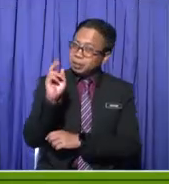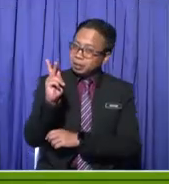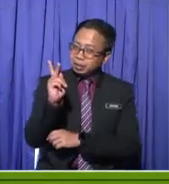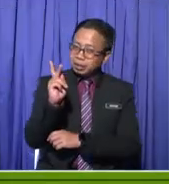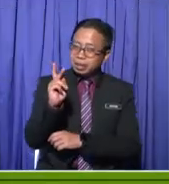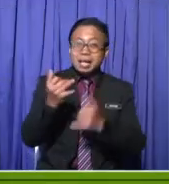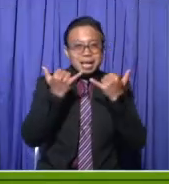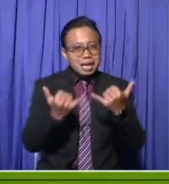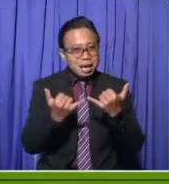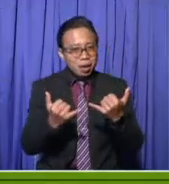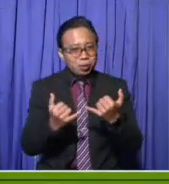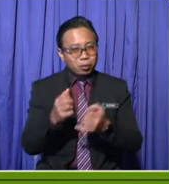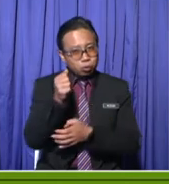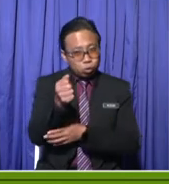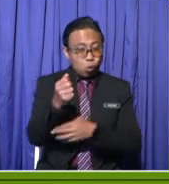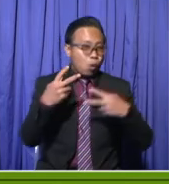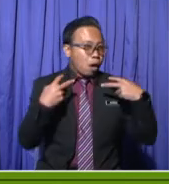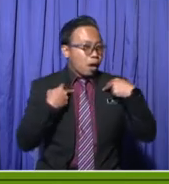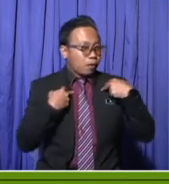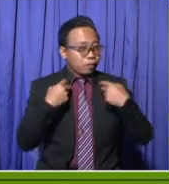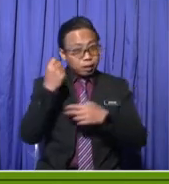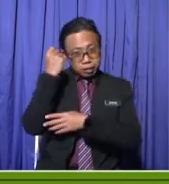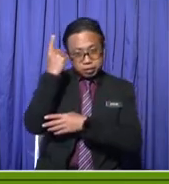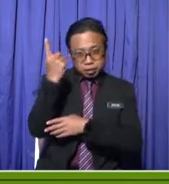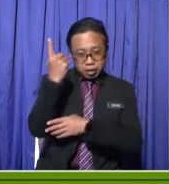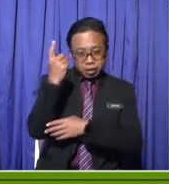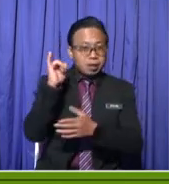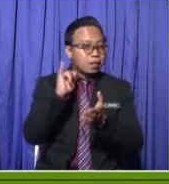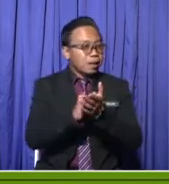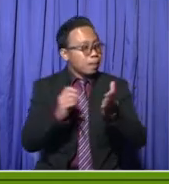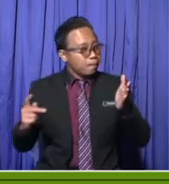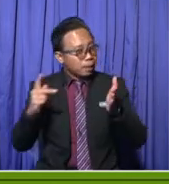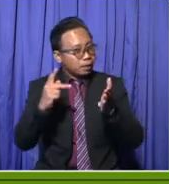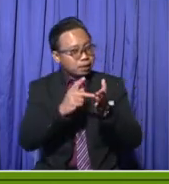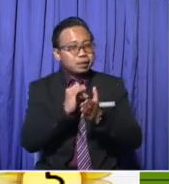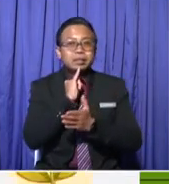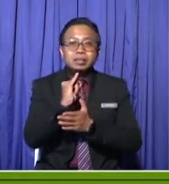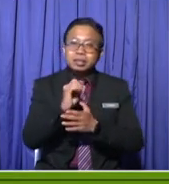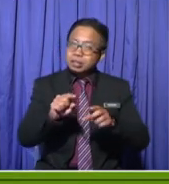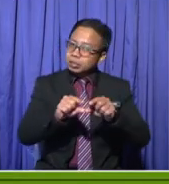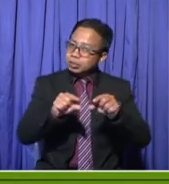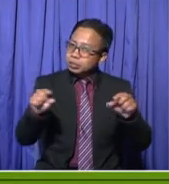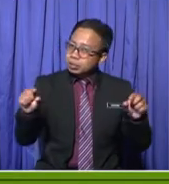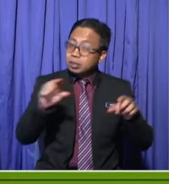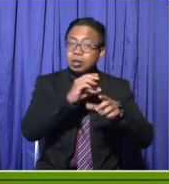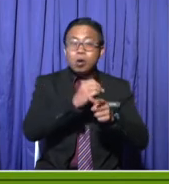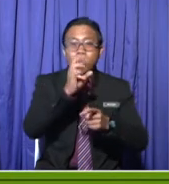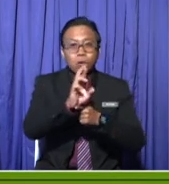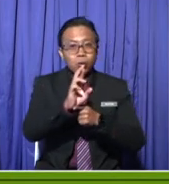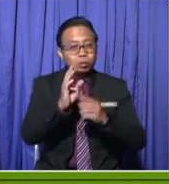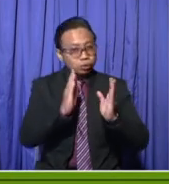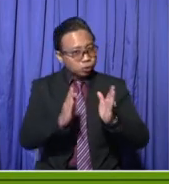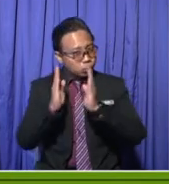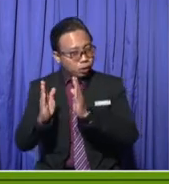Alright, now you have understood that pattern is a series or sequence that